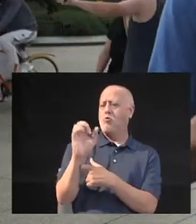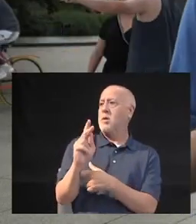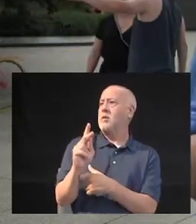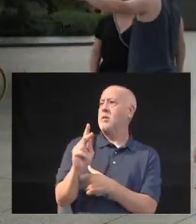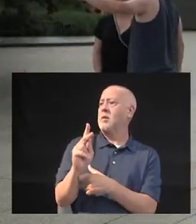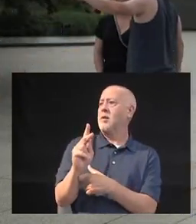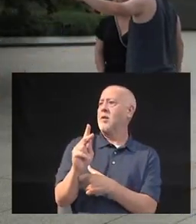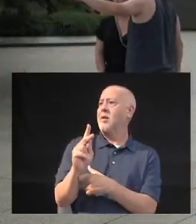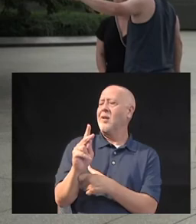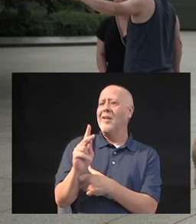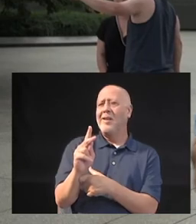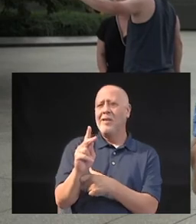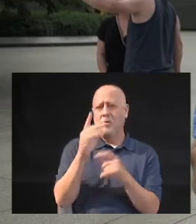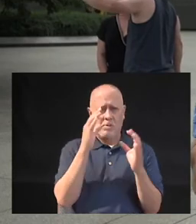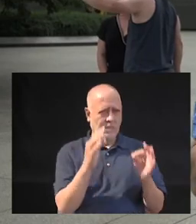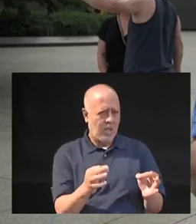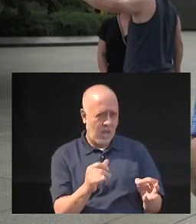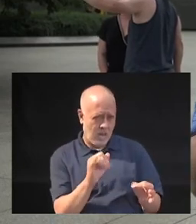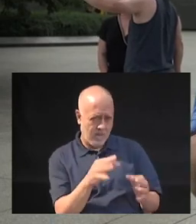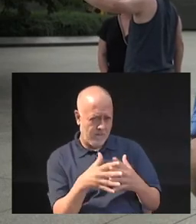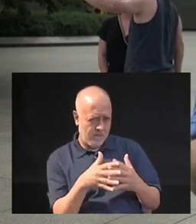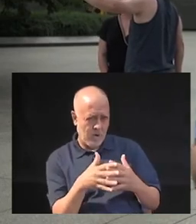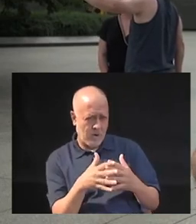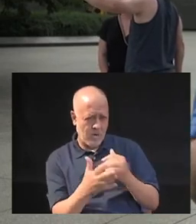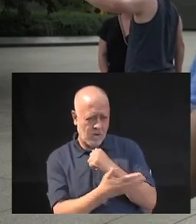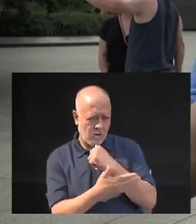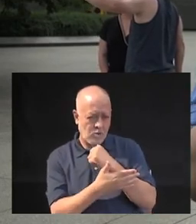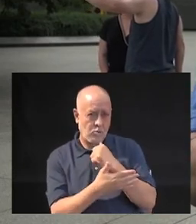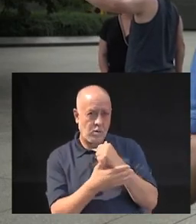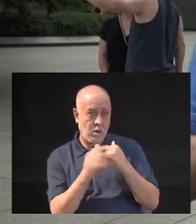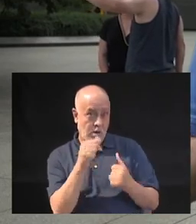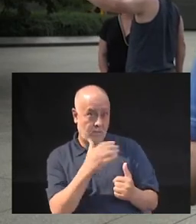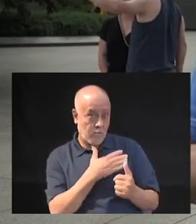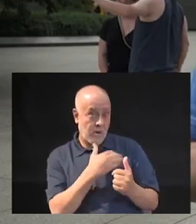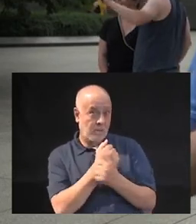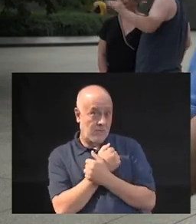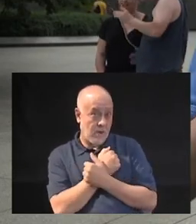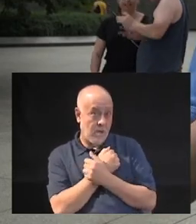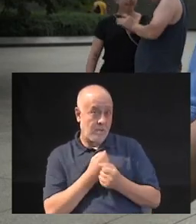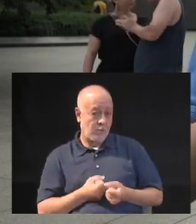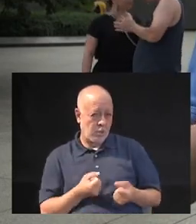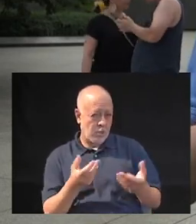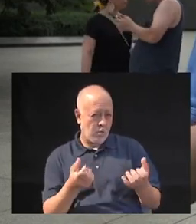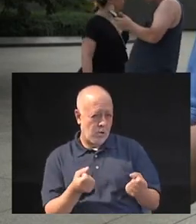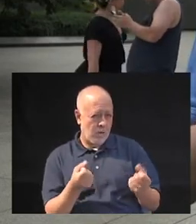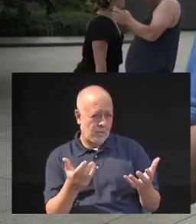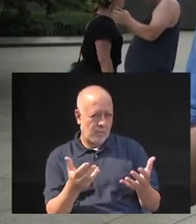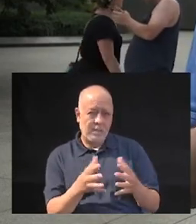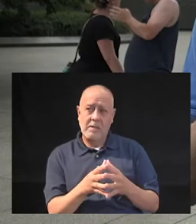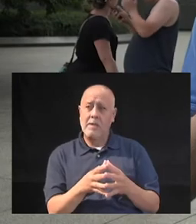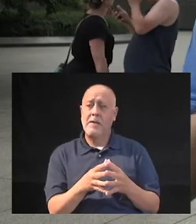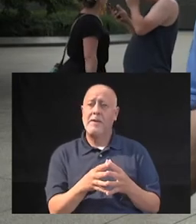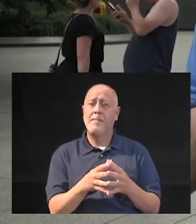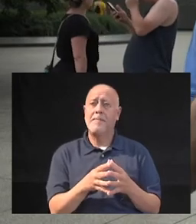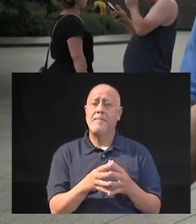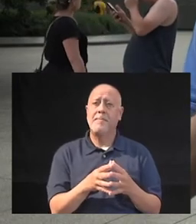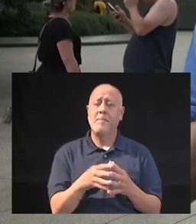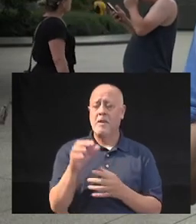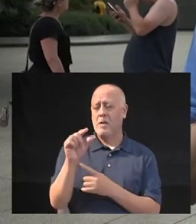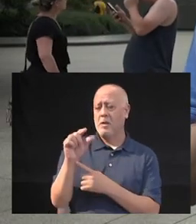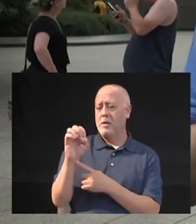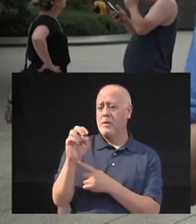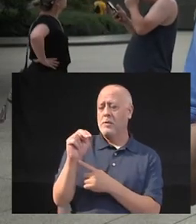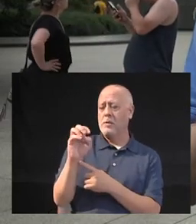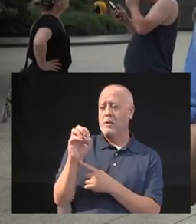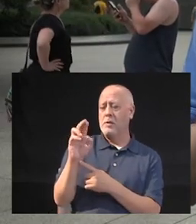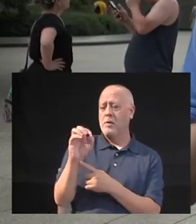deciding whether America would be a country of grace and love, generosity, and by